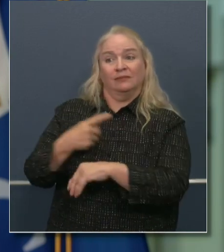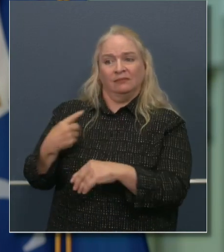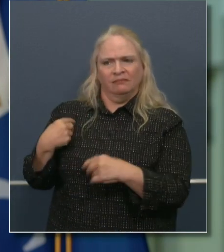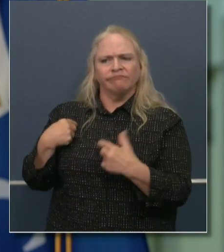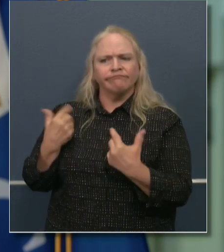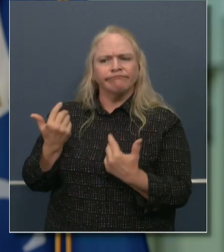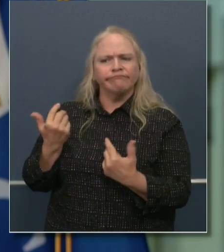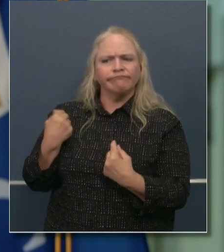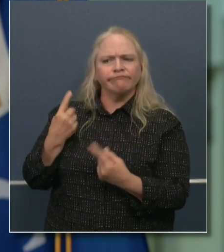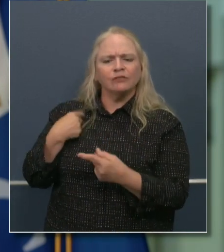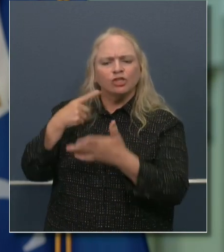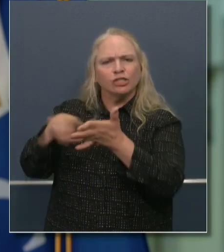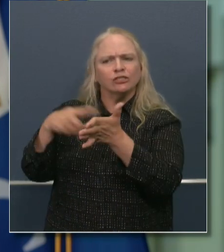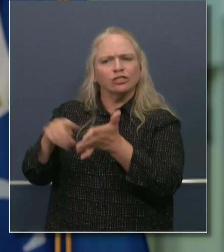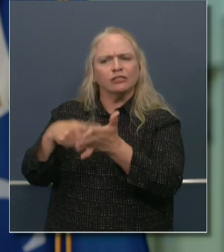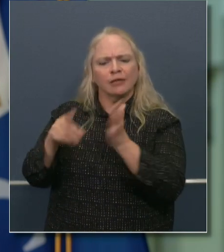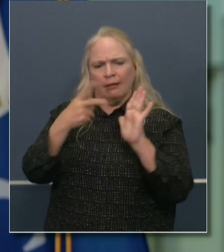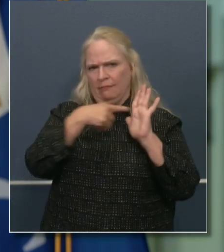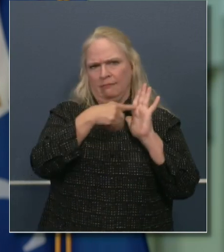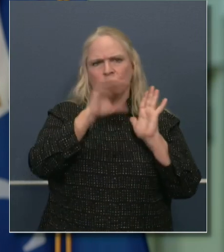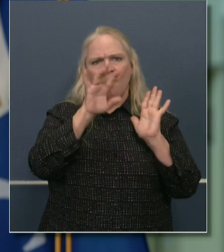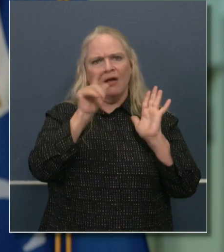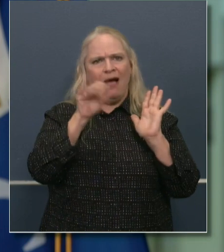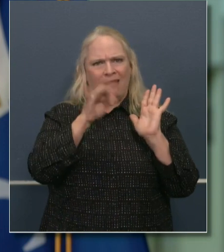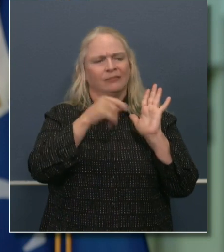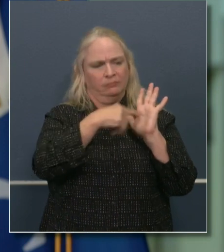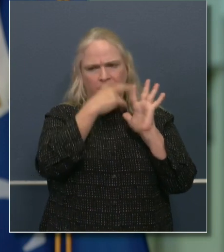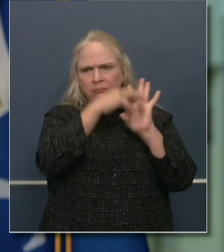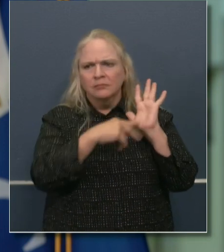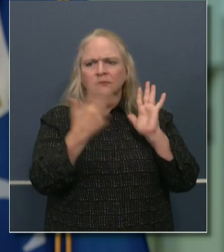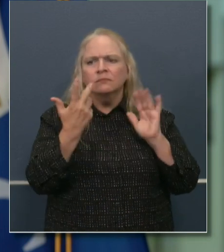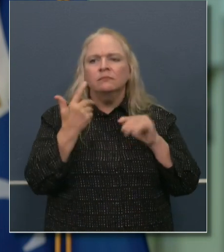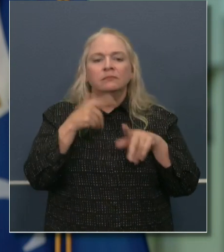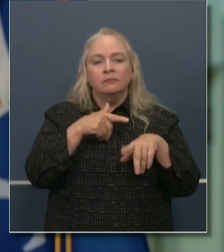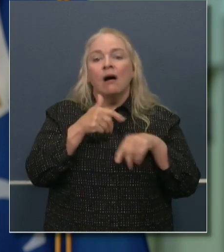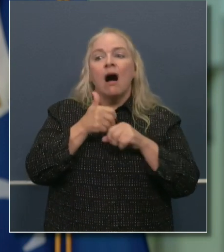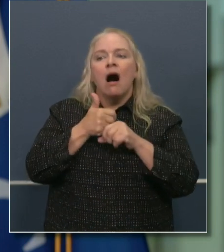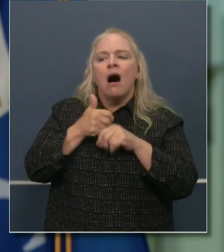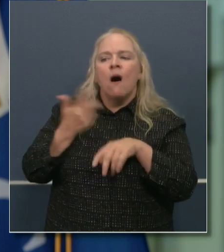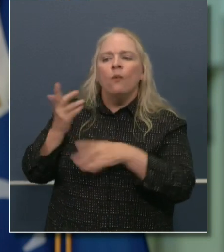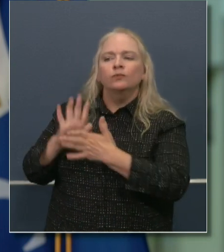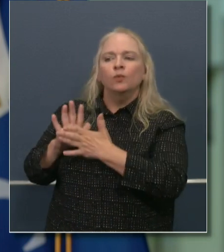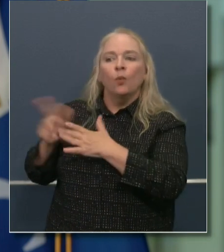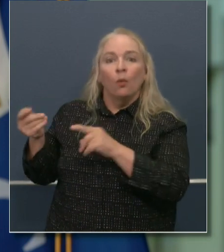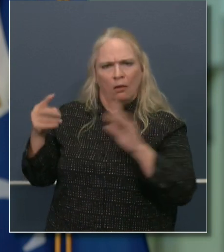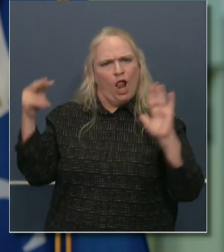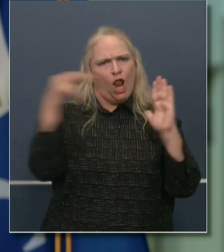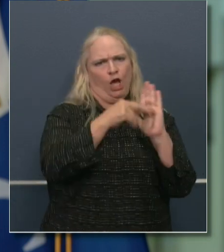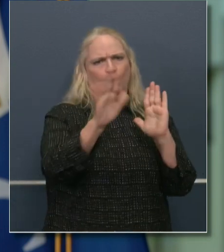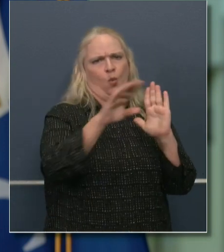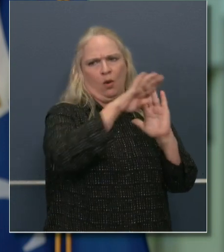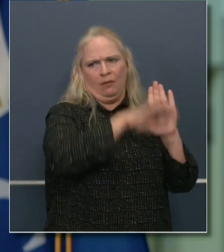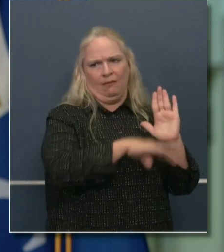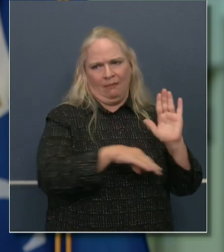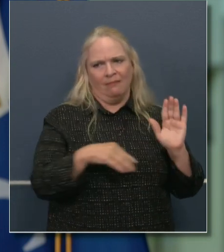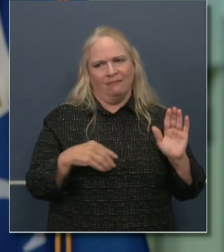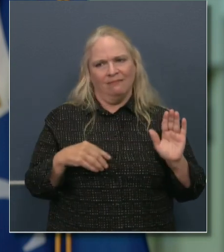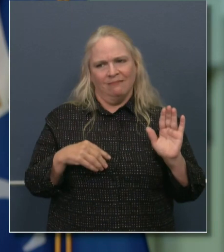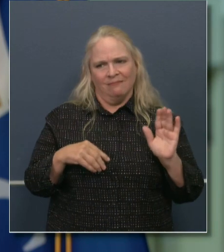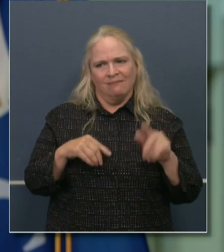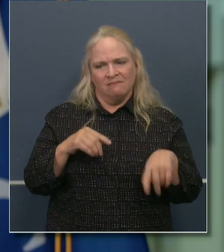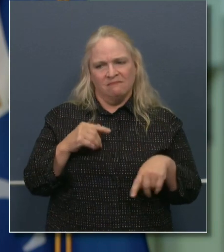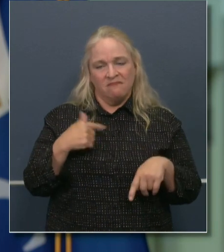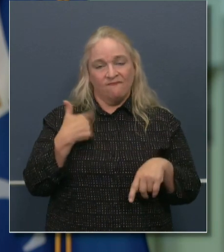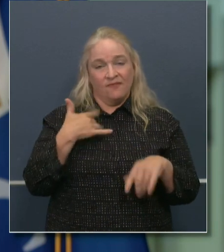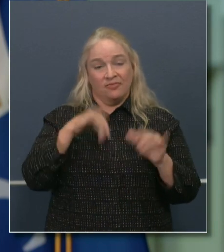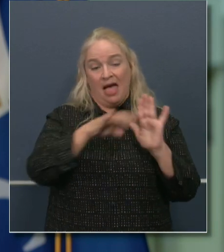based upon the increased growth and rate of spread. If that's not leading to a conclusion